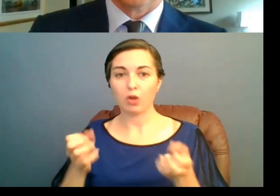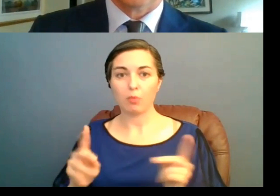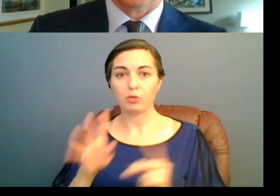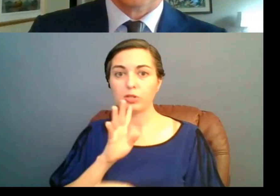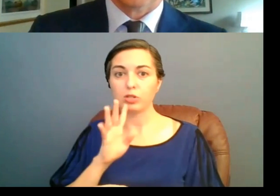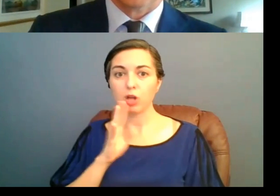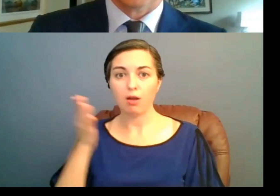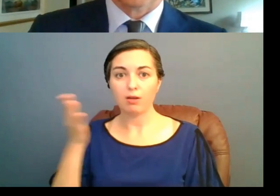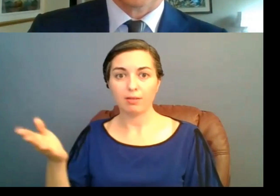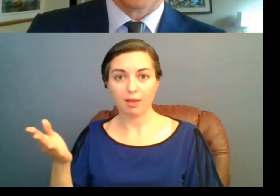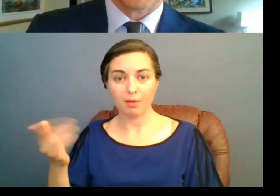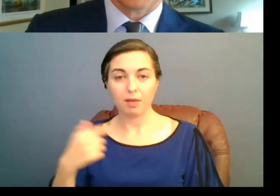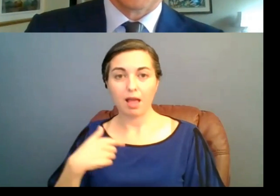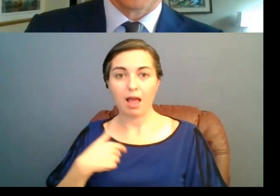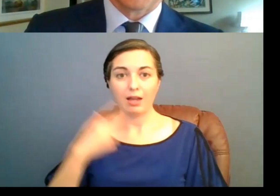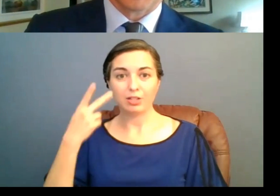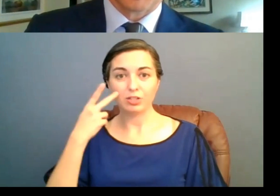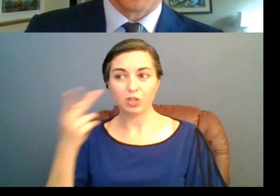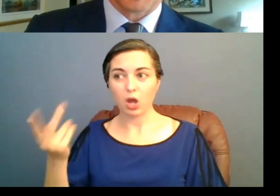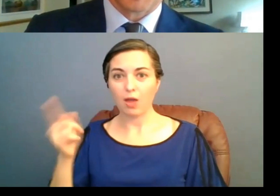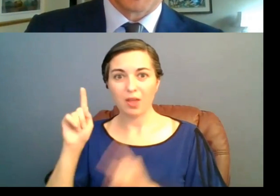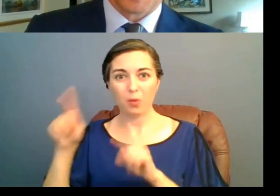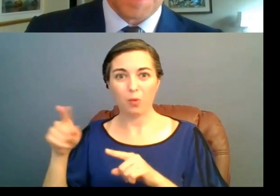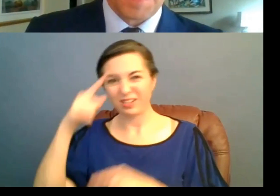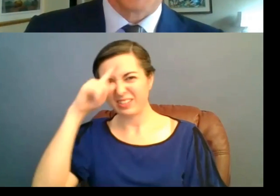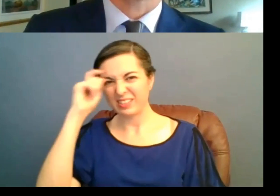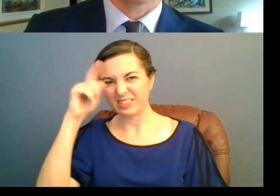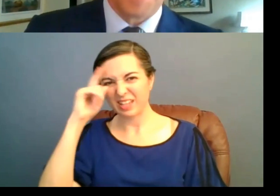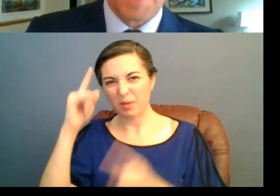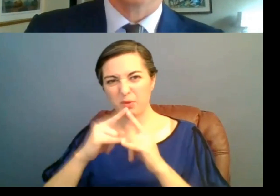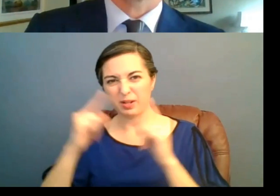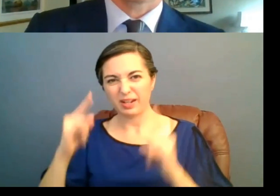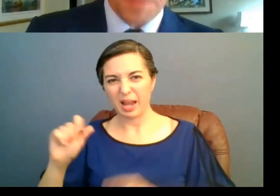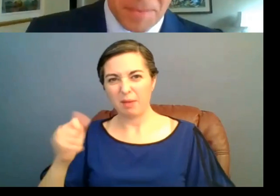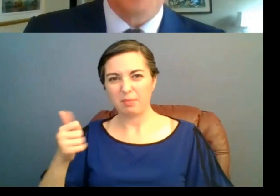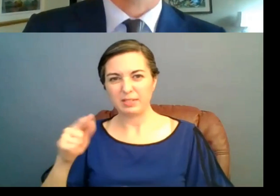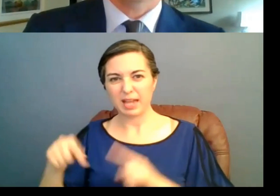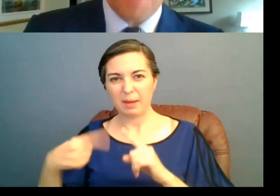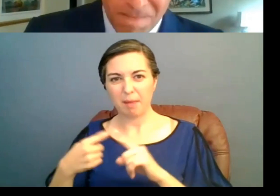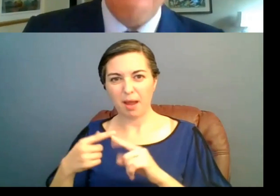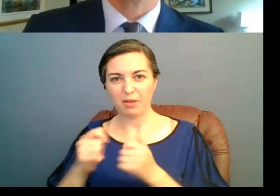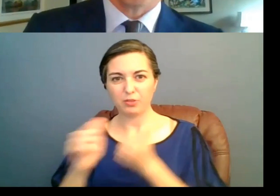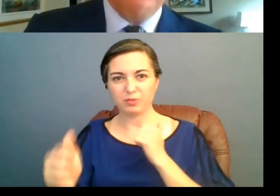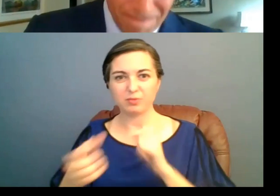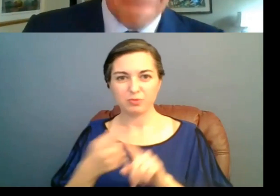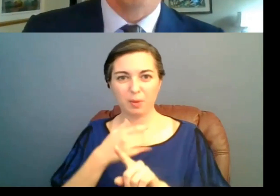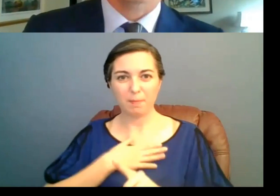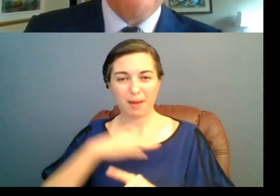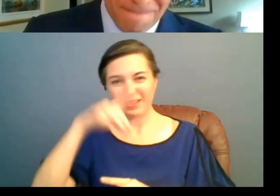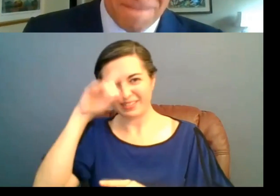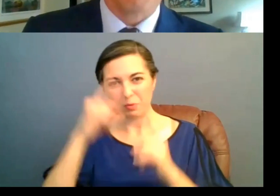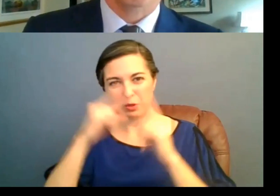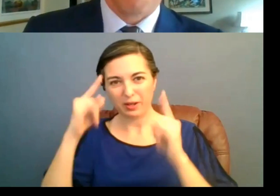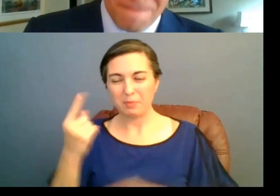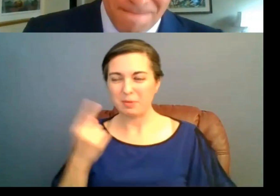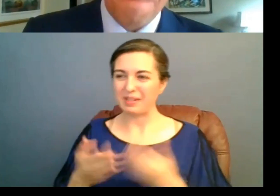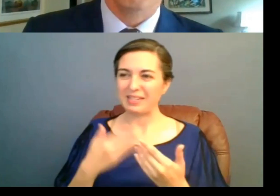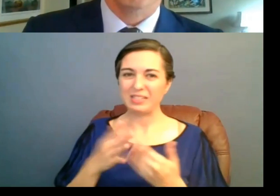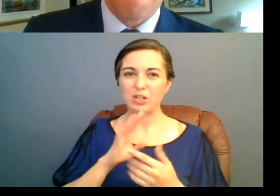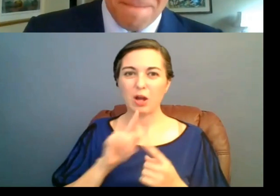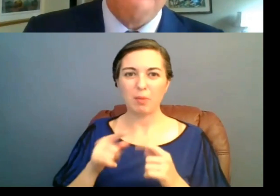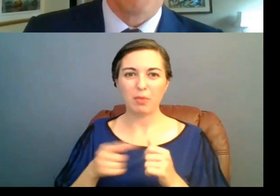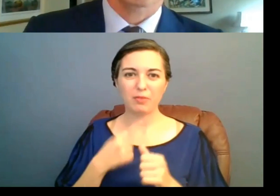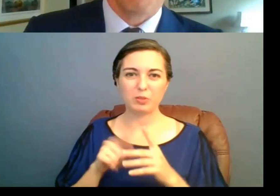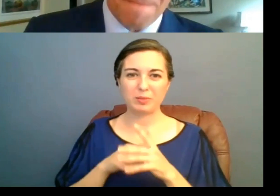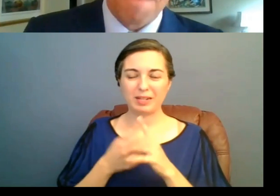And I saw that they went to summer camp 10 miles away from my summer camp. So we had something very easy to talk about for the first 15 minutes of the call.